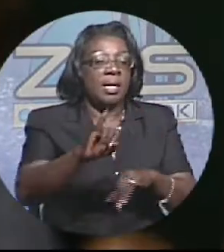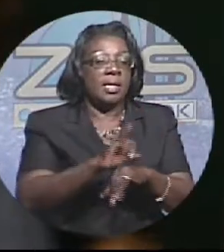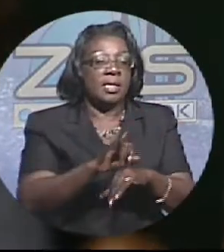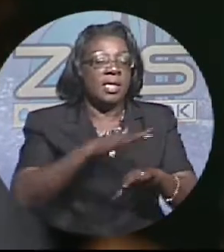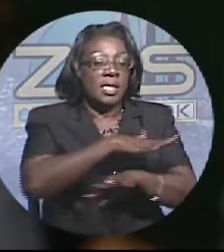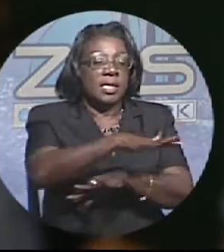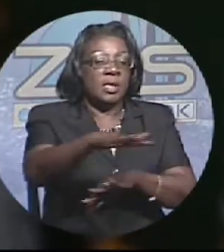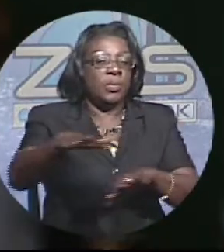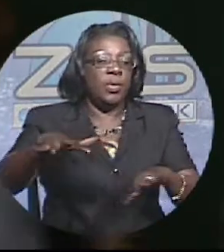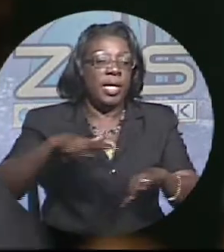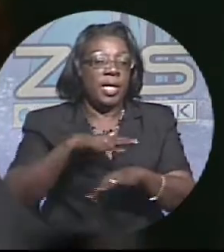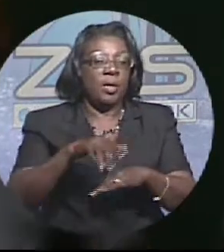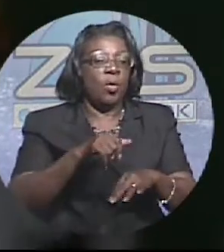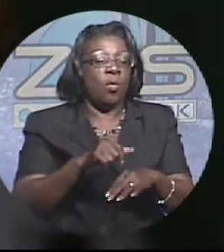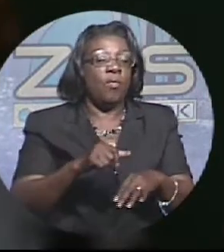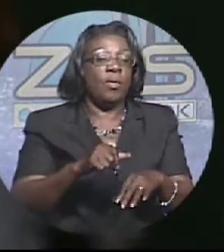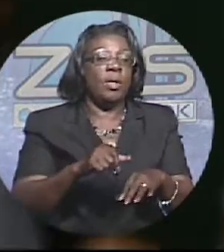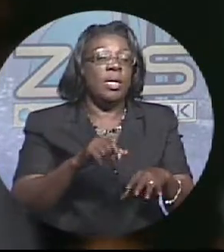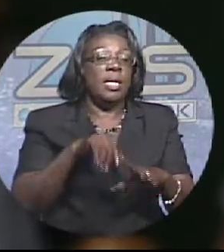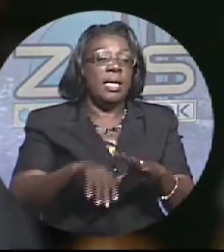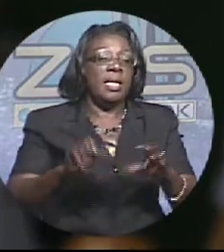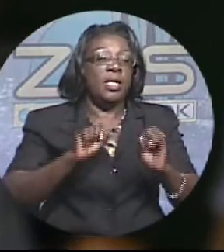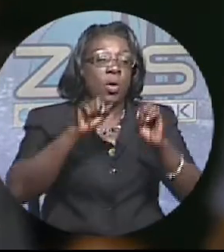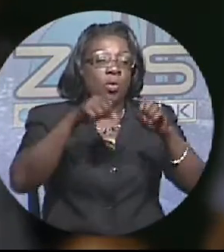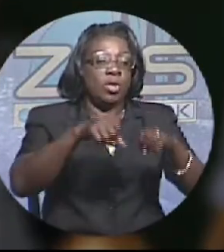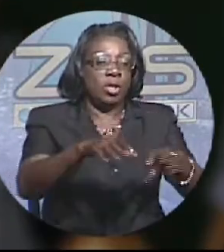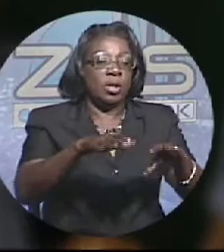spread over 100,000 square miles of ocean,